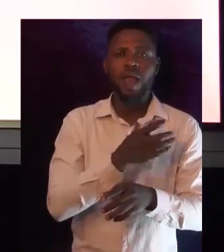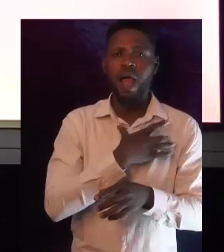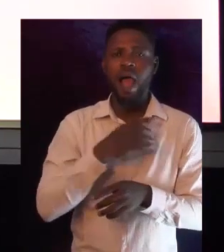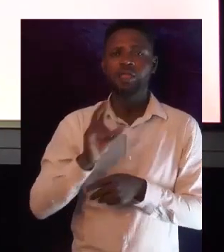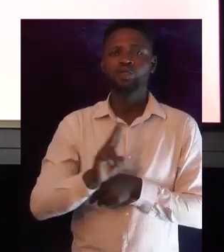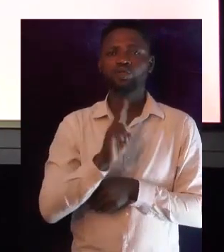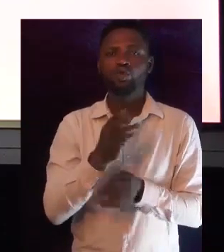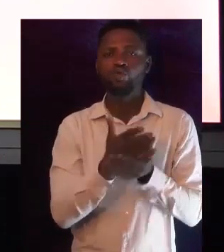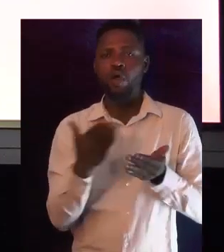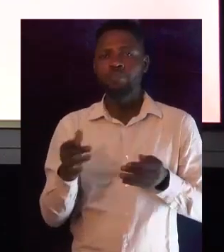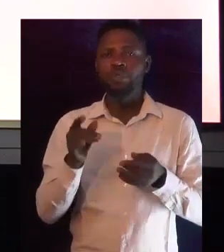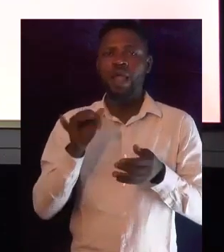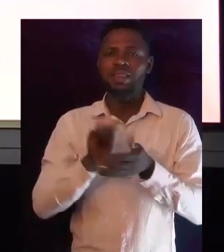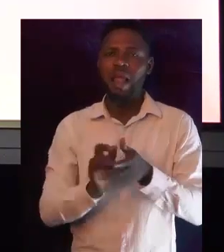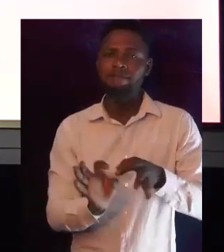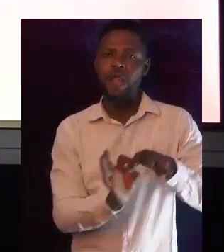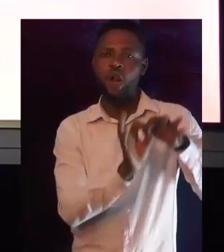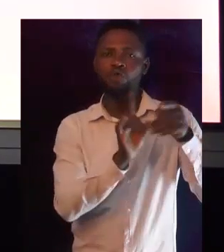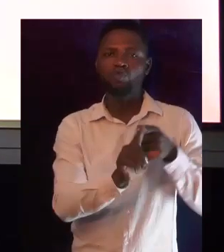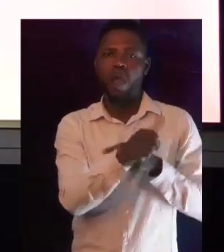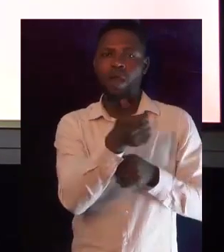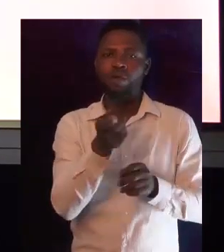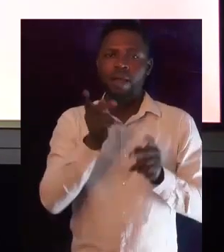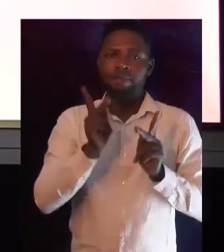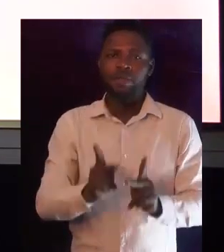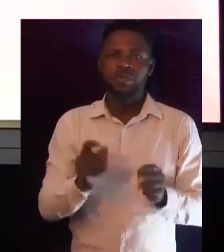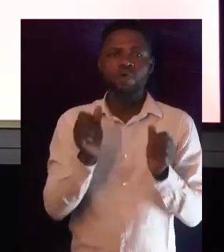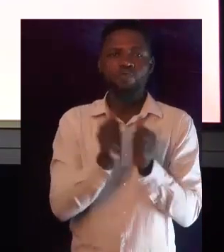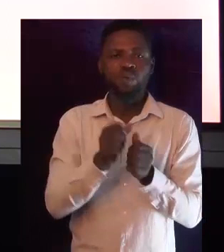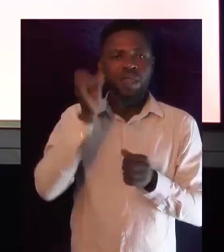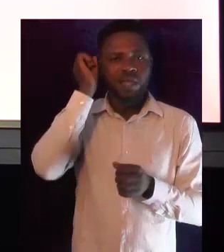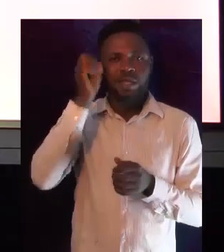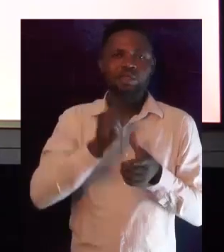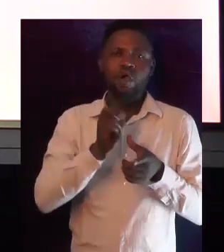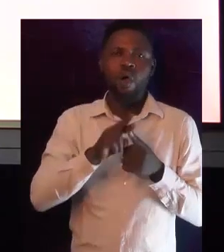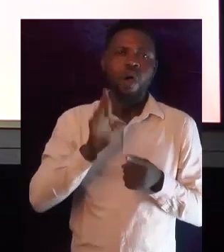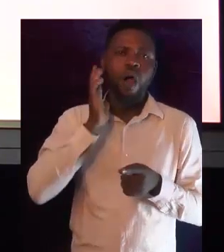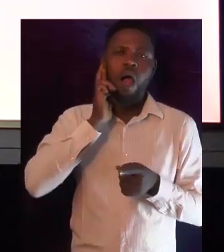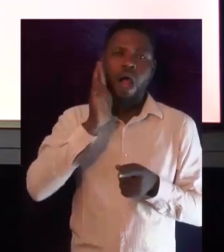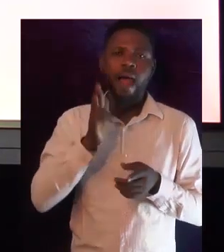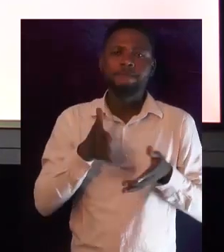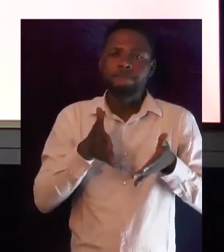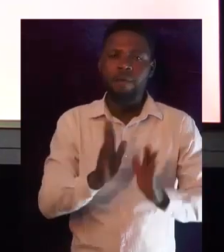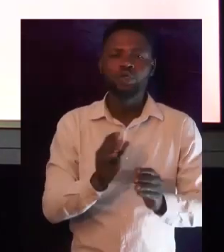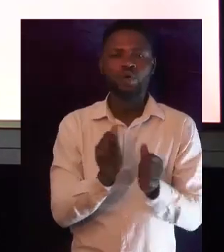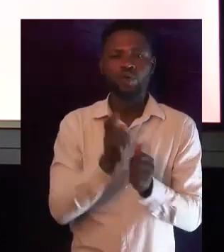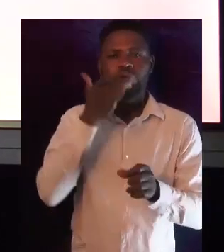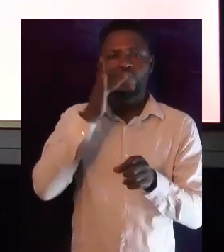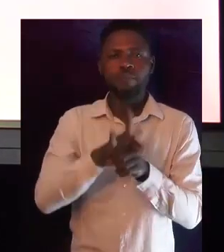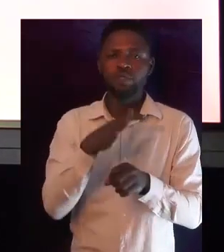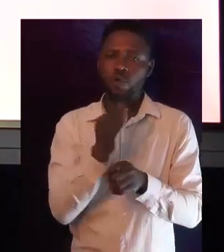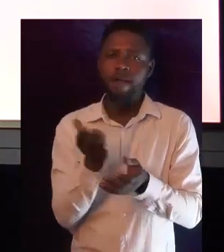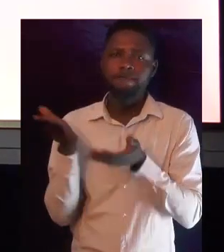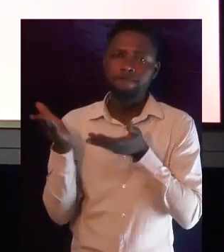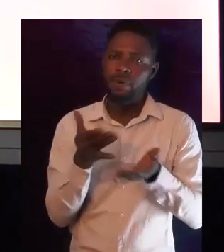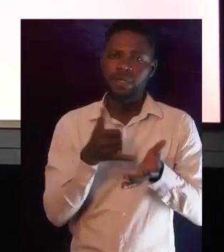take and use something that belongs to another person with his or her permission and with promise